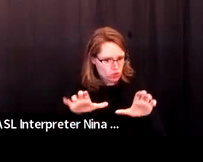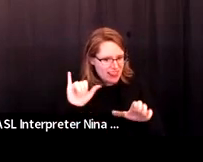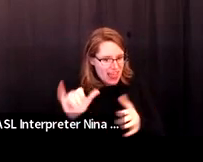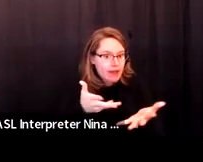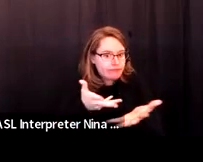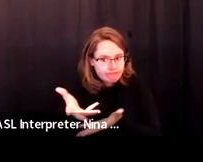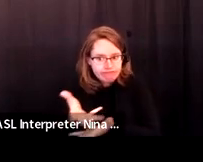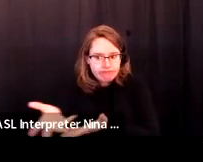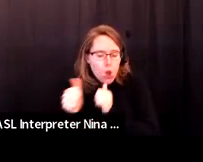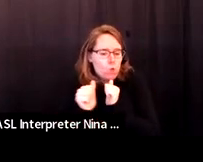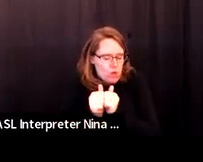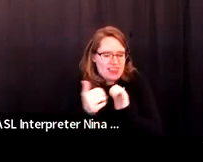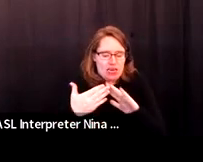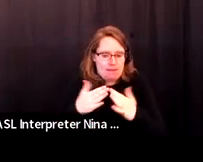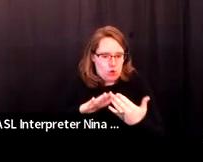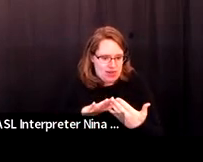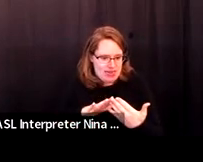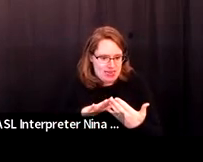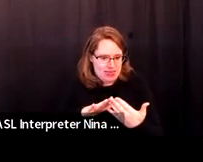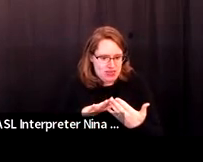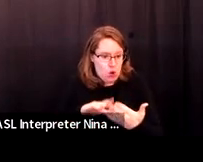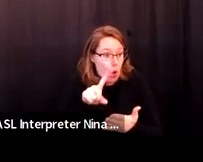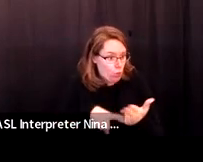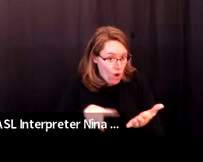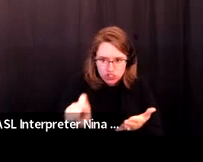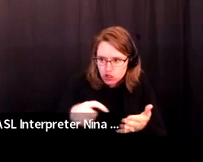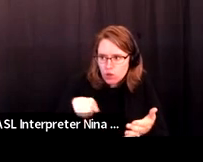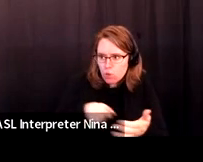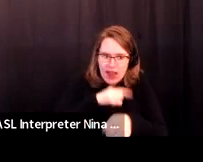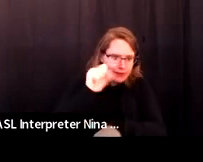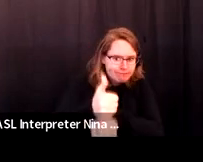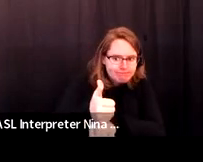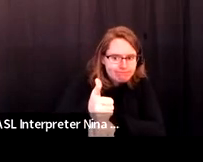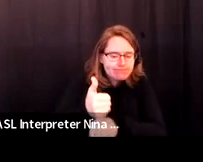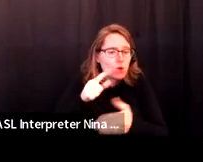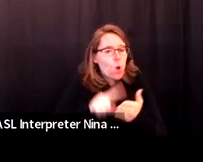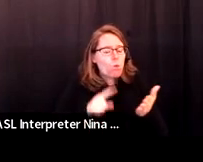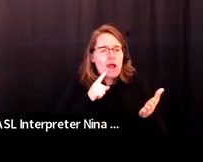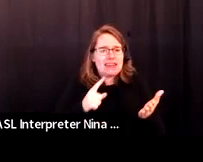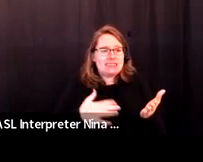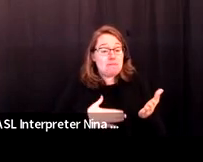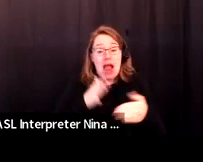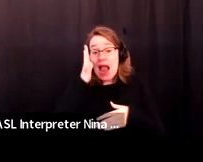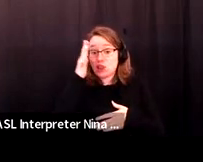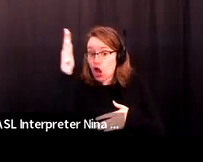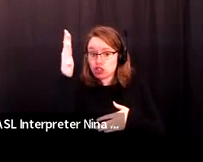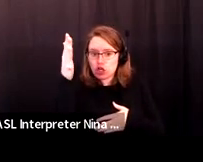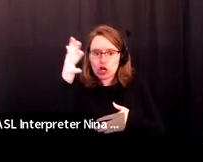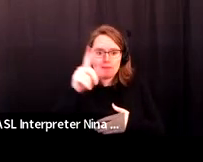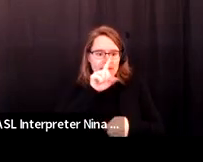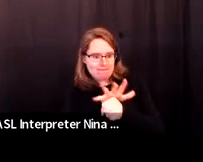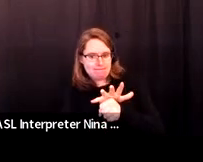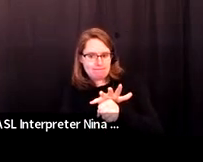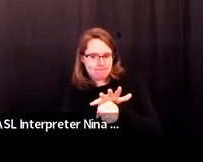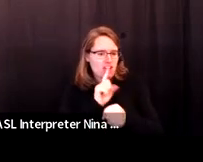right, around what should go here and what is my long-term stake in what's being built here. When